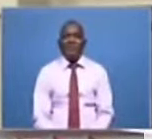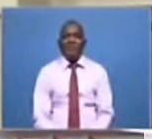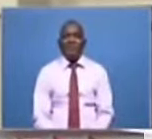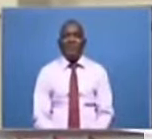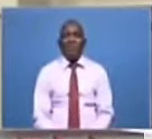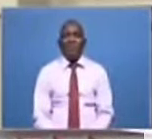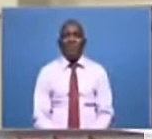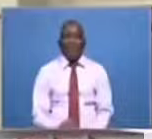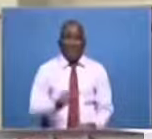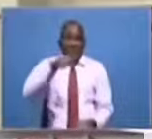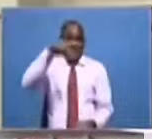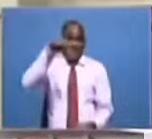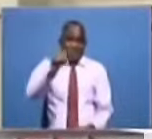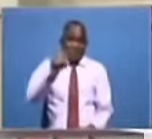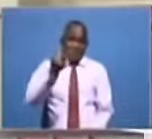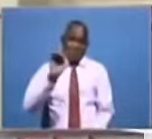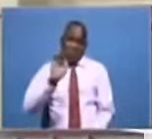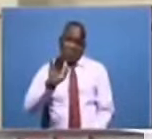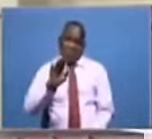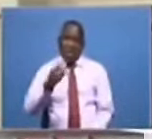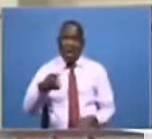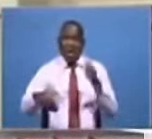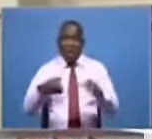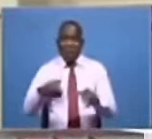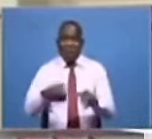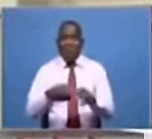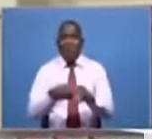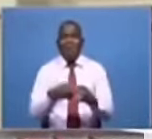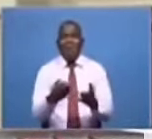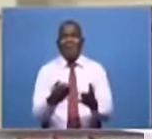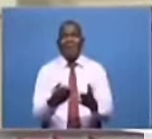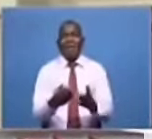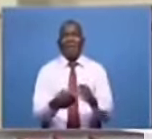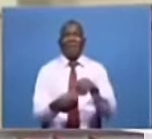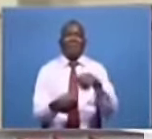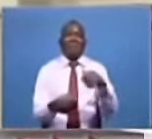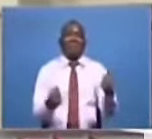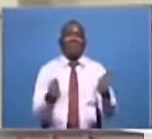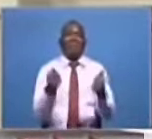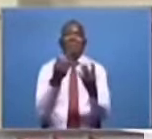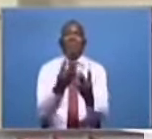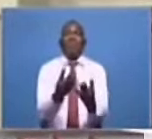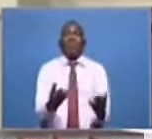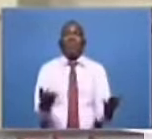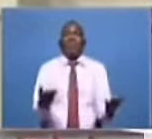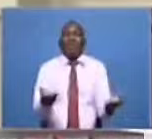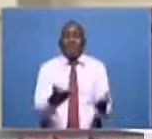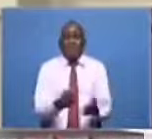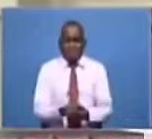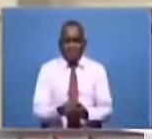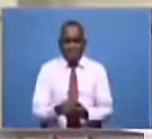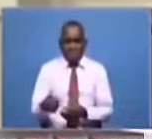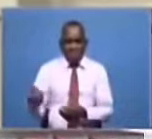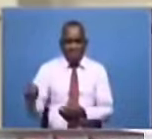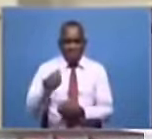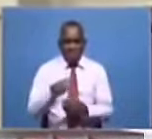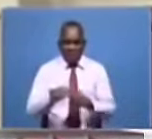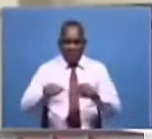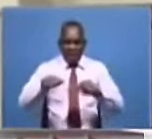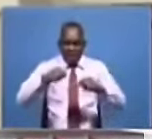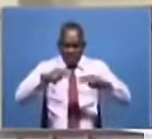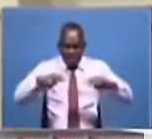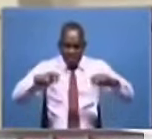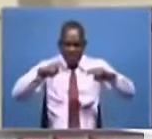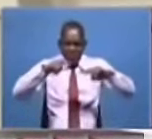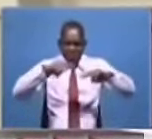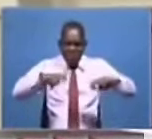And this court, or the ordinary bench, had assessed the facts of